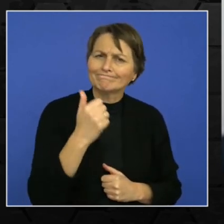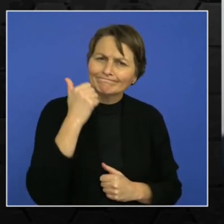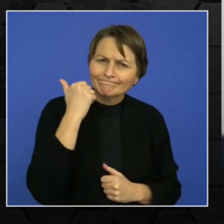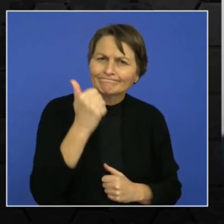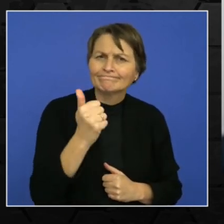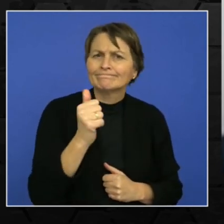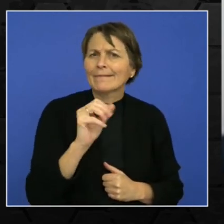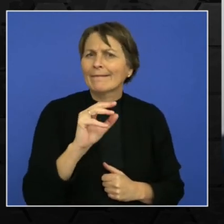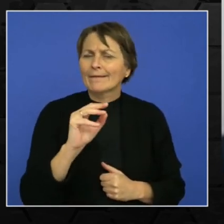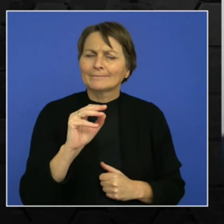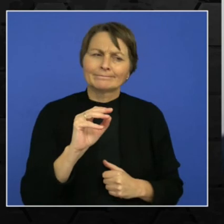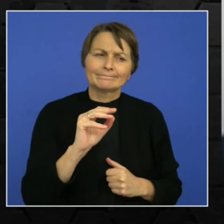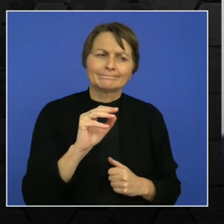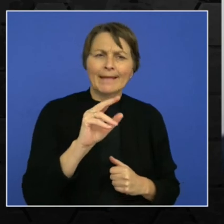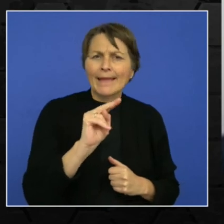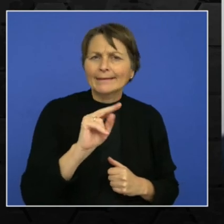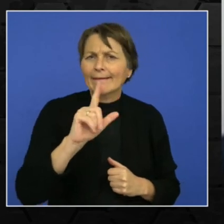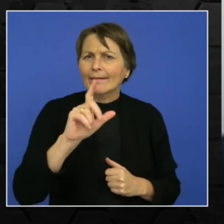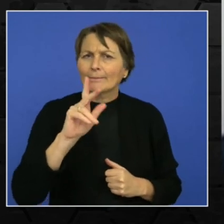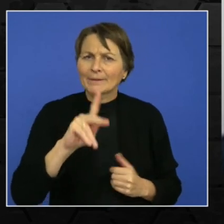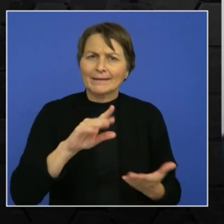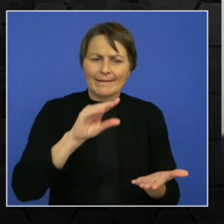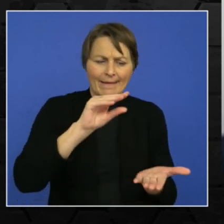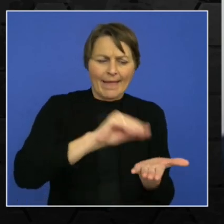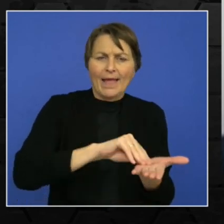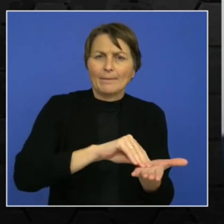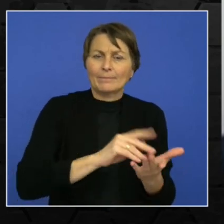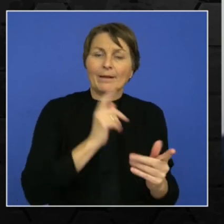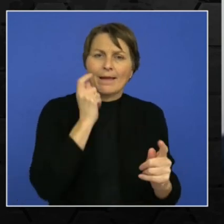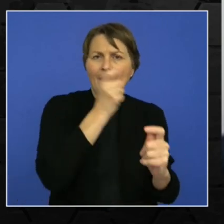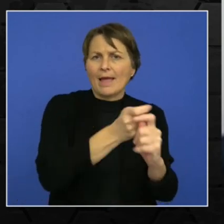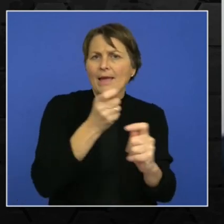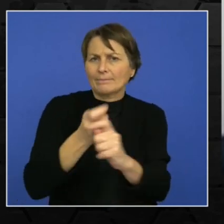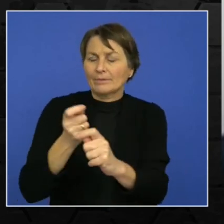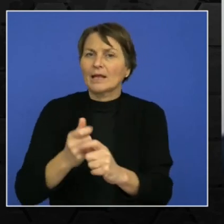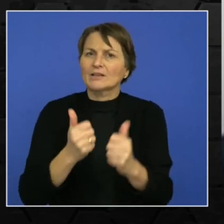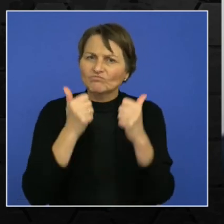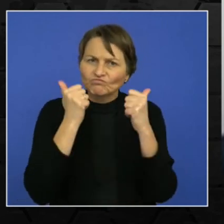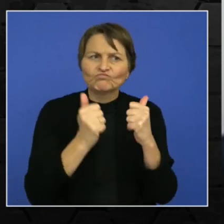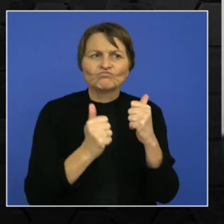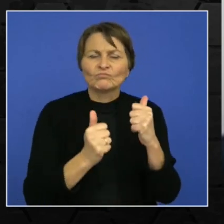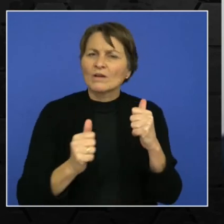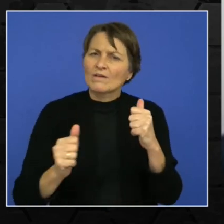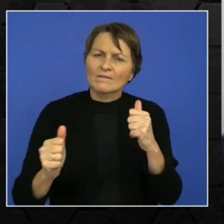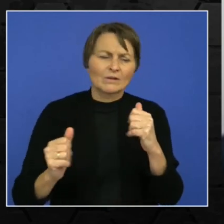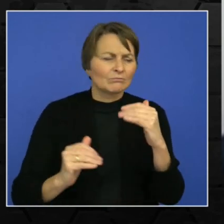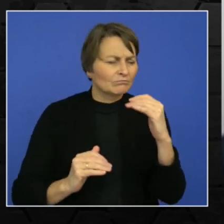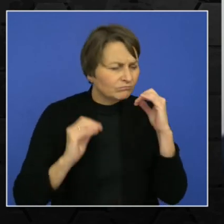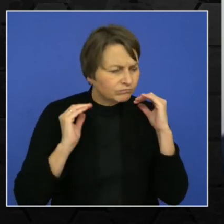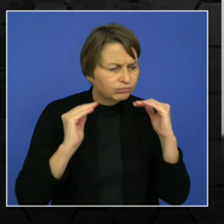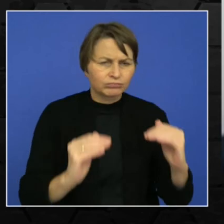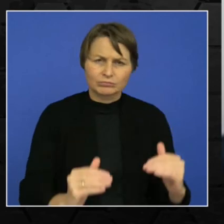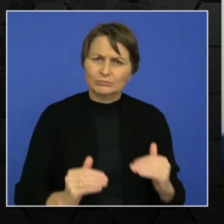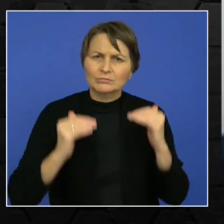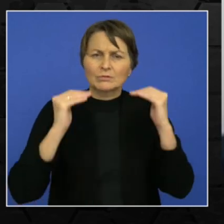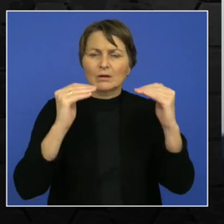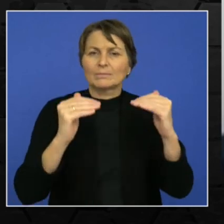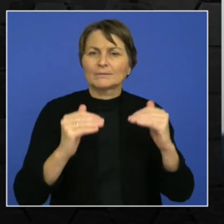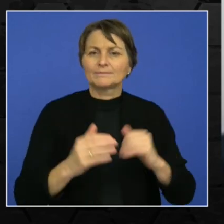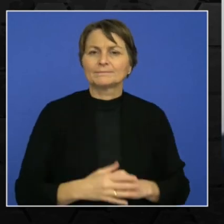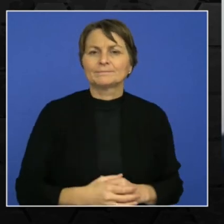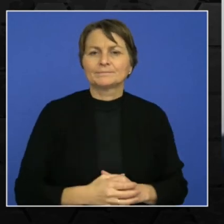using NLP to its full extent, to its full potential? For example, let's say for me it's Gmail,